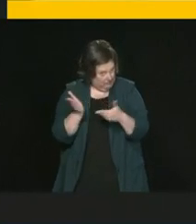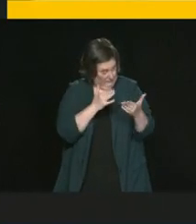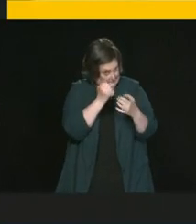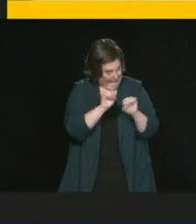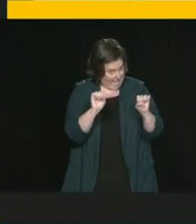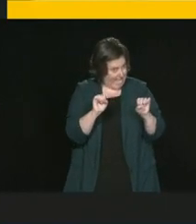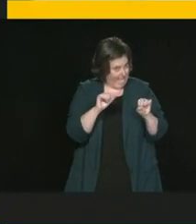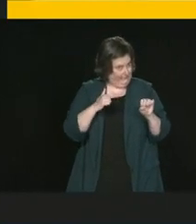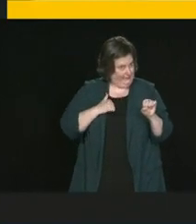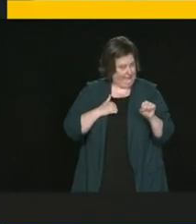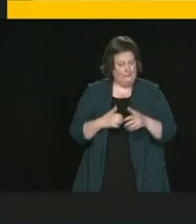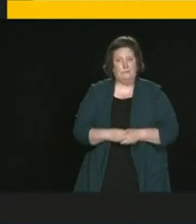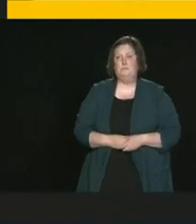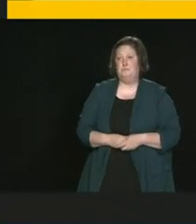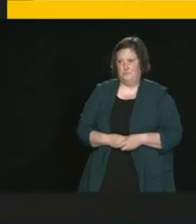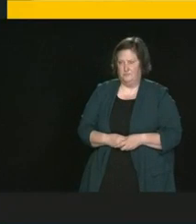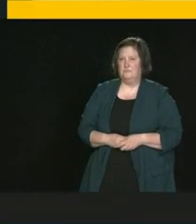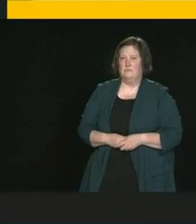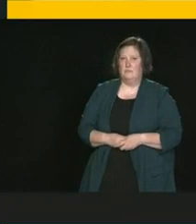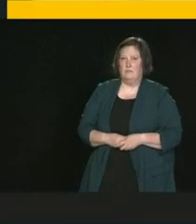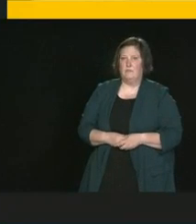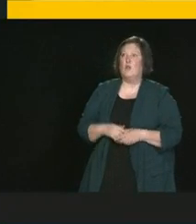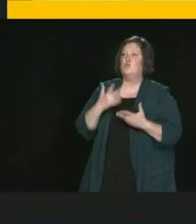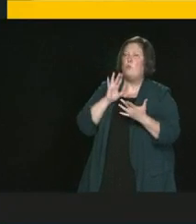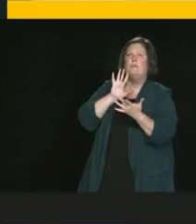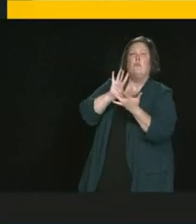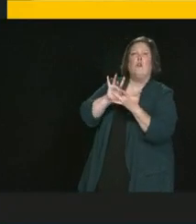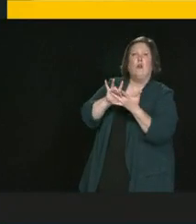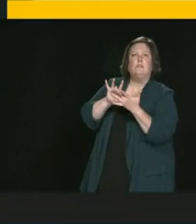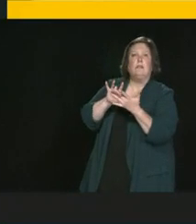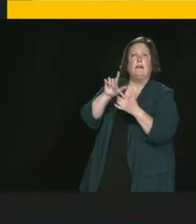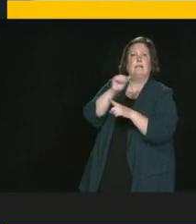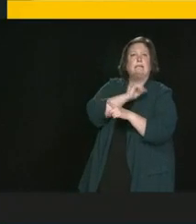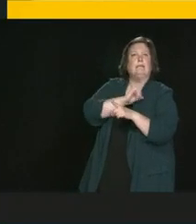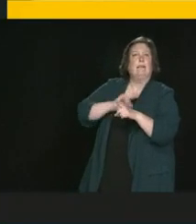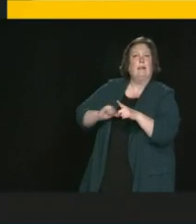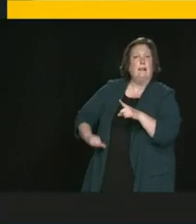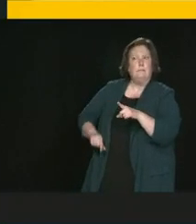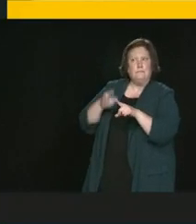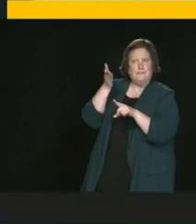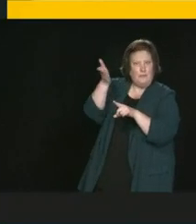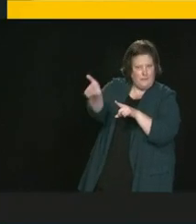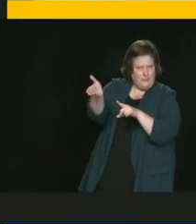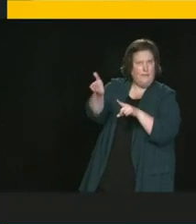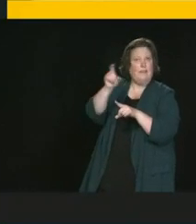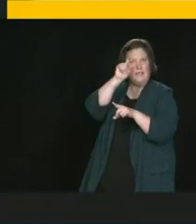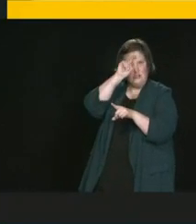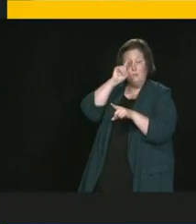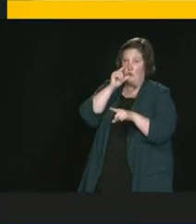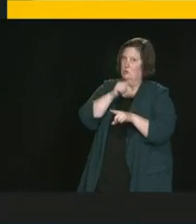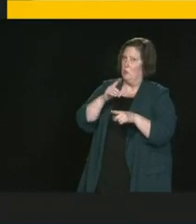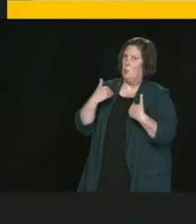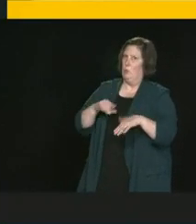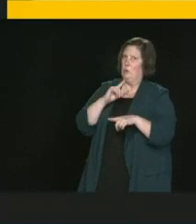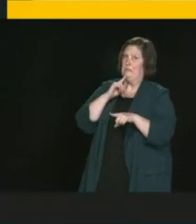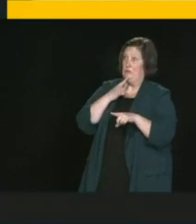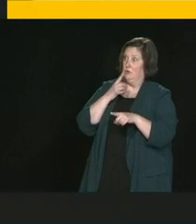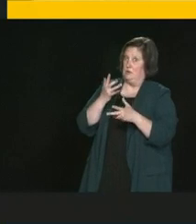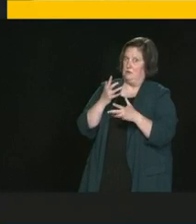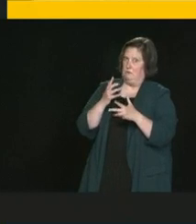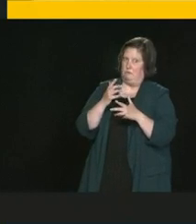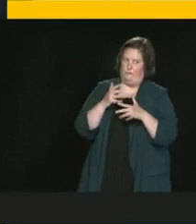to get consular support and access. It is something that this government takes very seriously, the health and safety